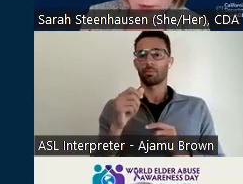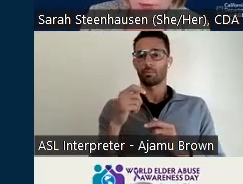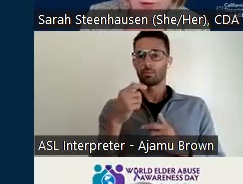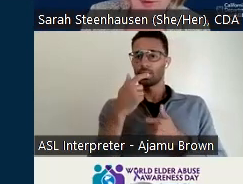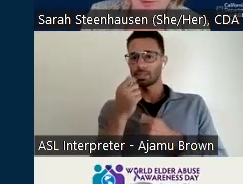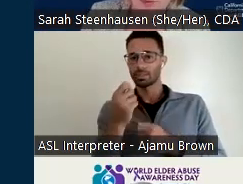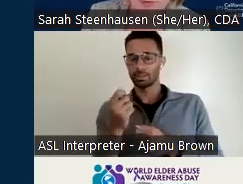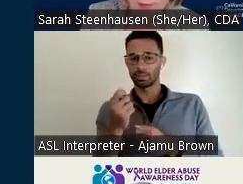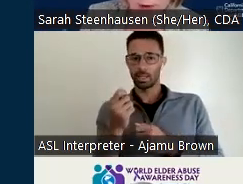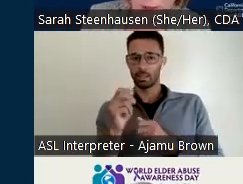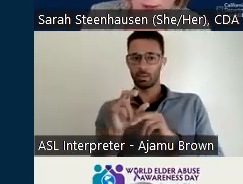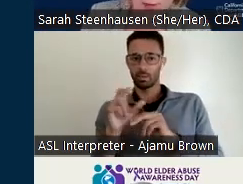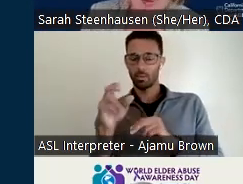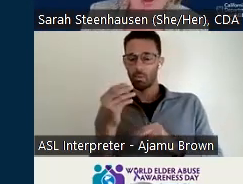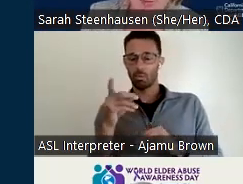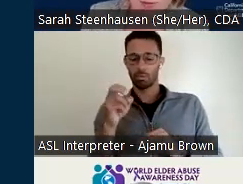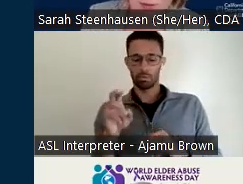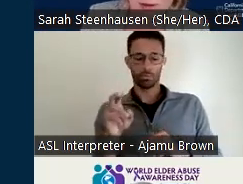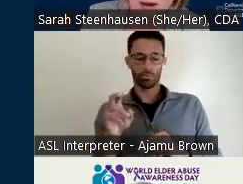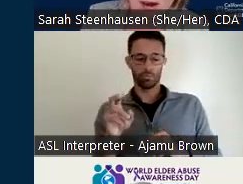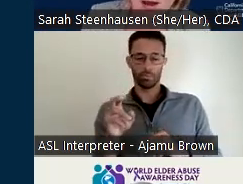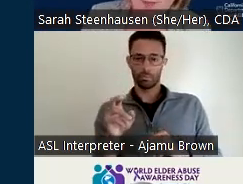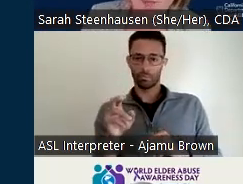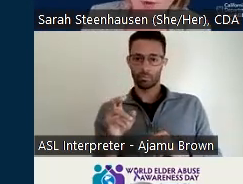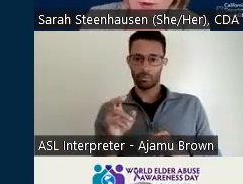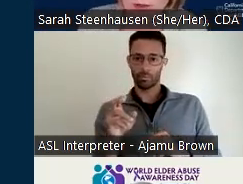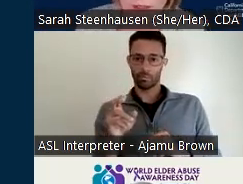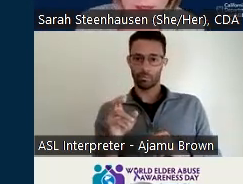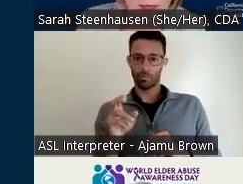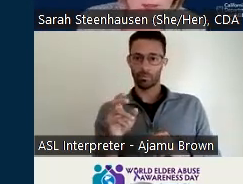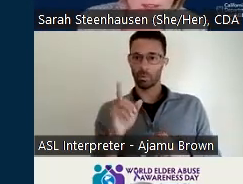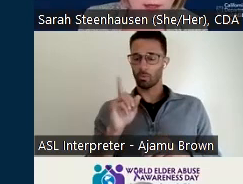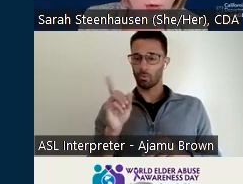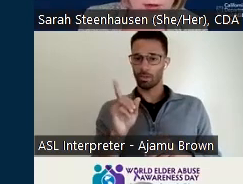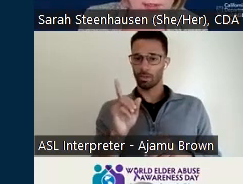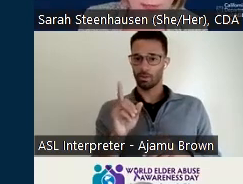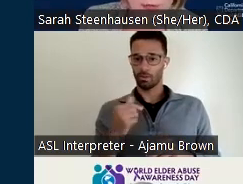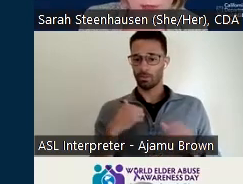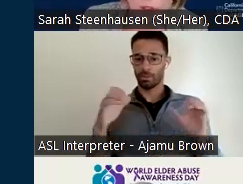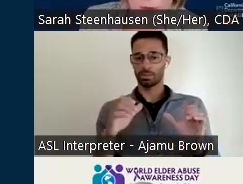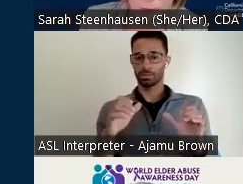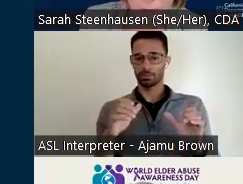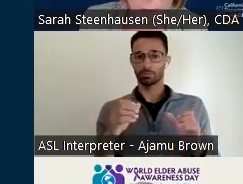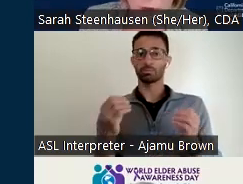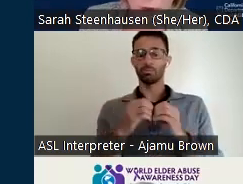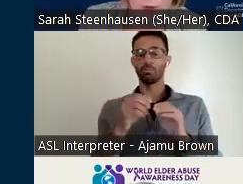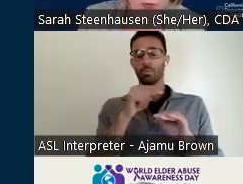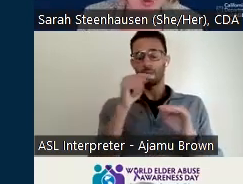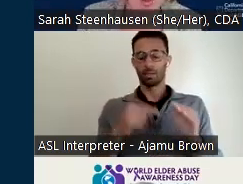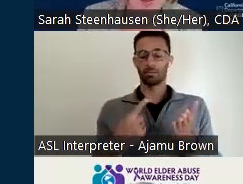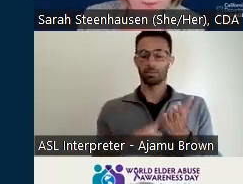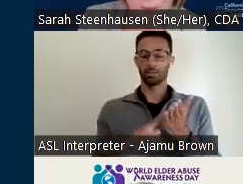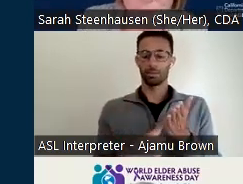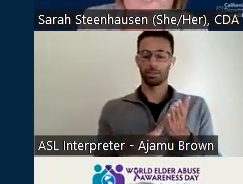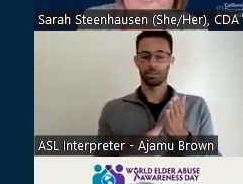Stakeholder Advisory Committee. See, Marty, I just caught myself, where we did a more in-depth discussion with all of